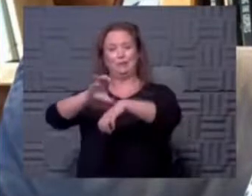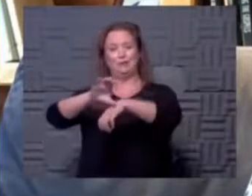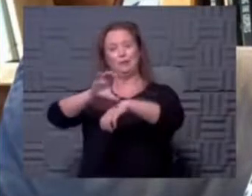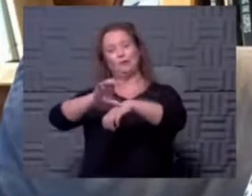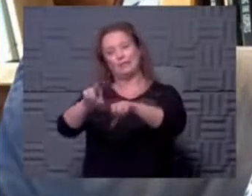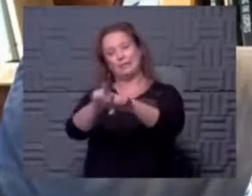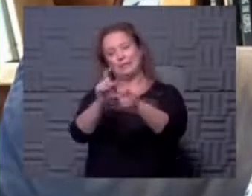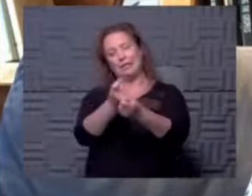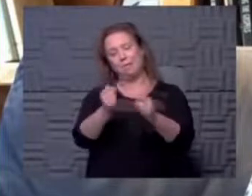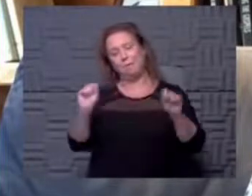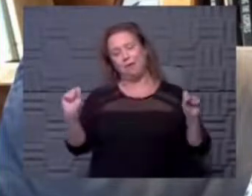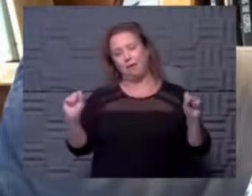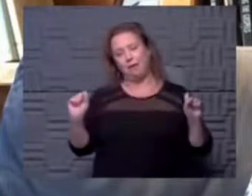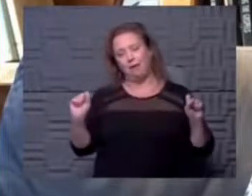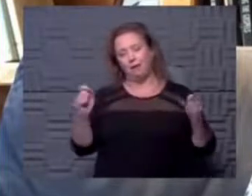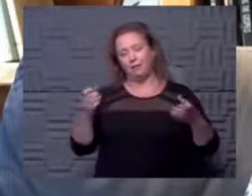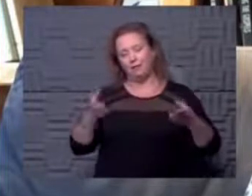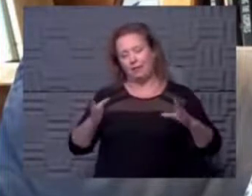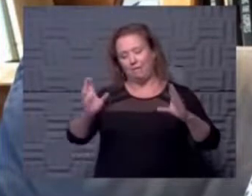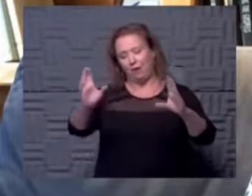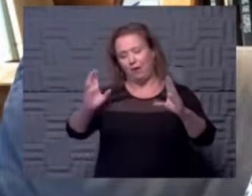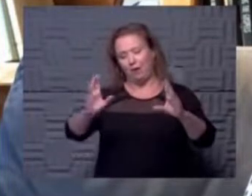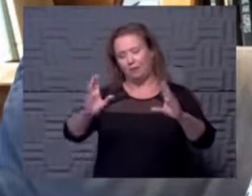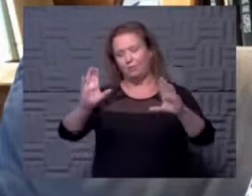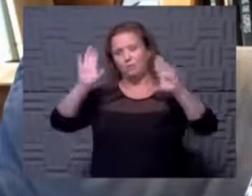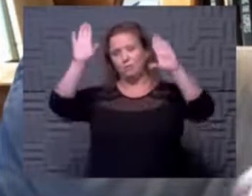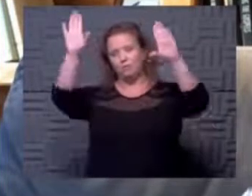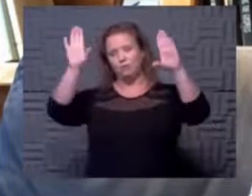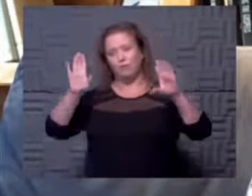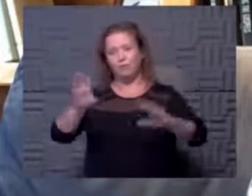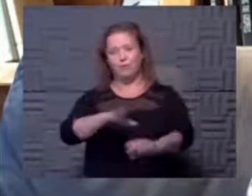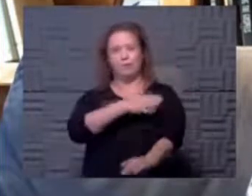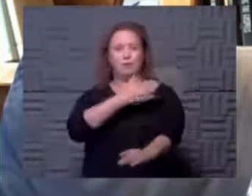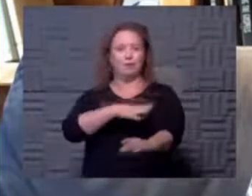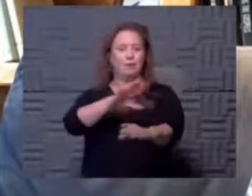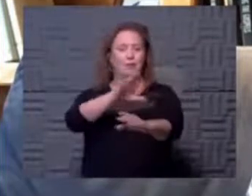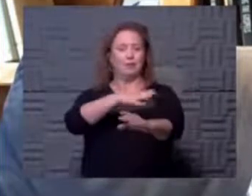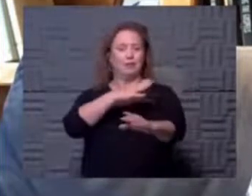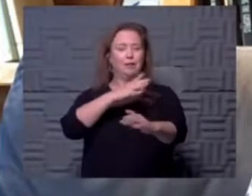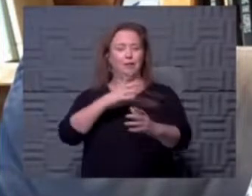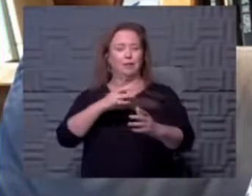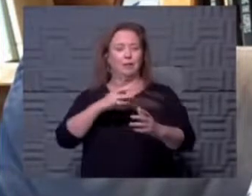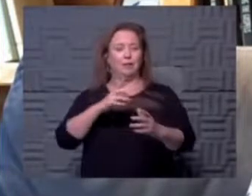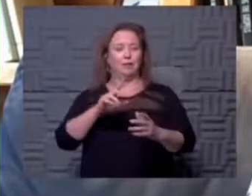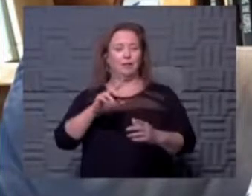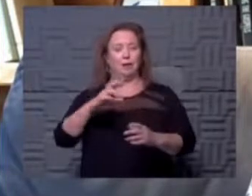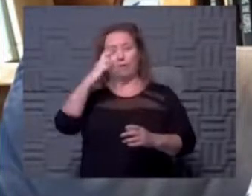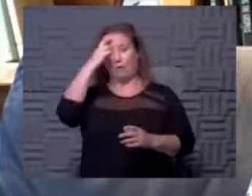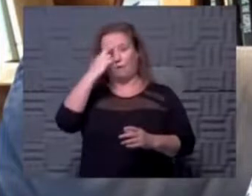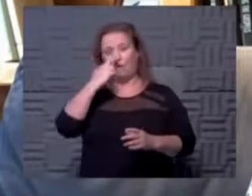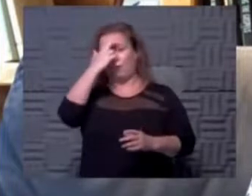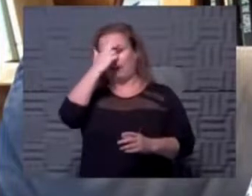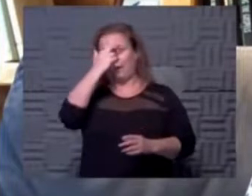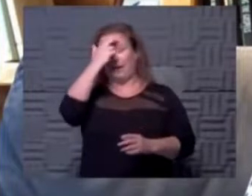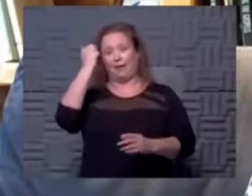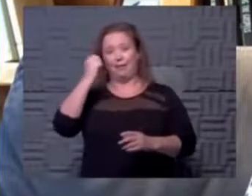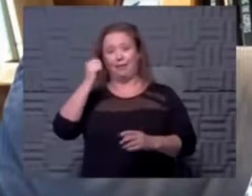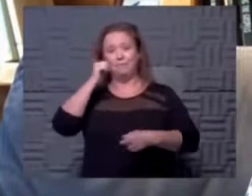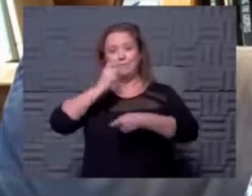same way, there is so much wonderful music. And I'll put a plug in for my Roman Catholic